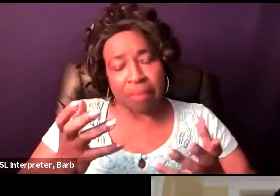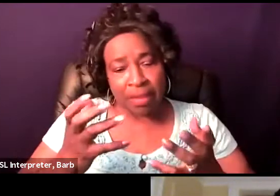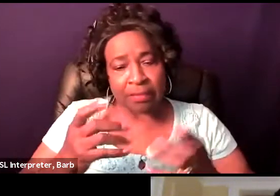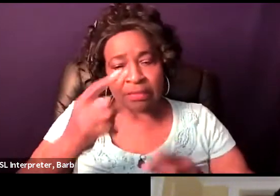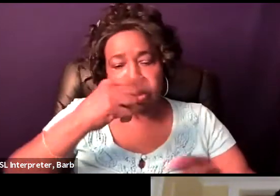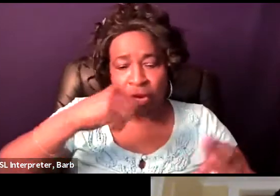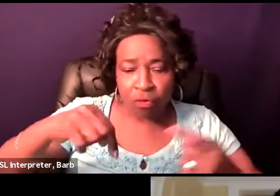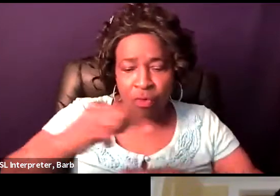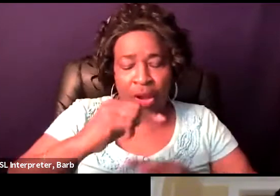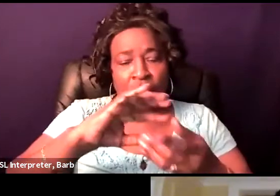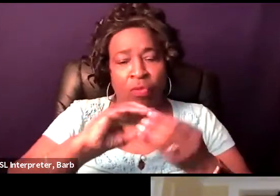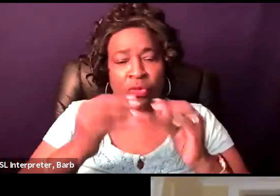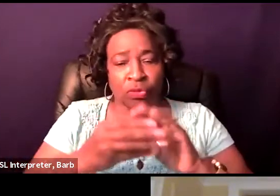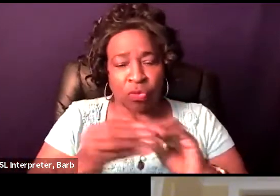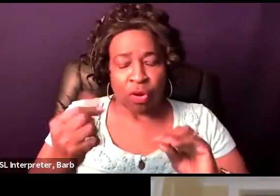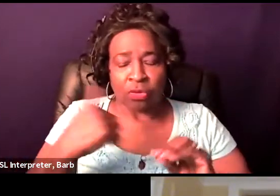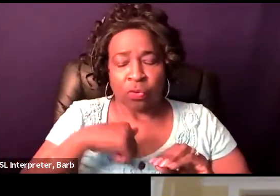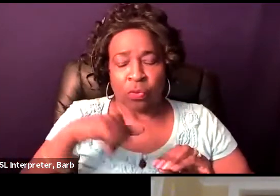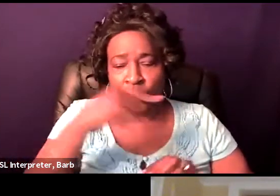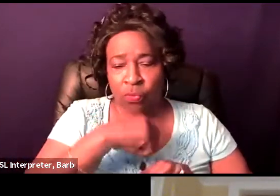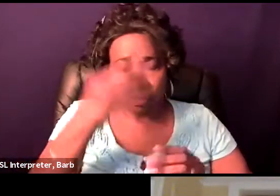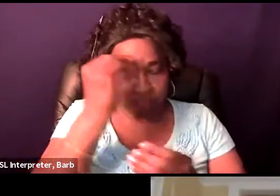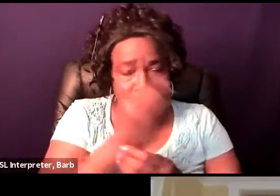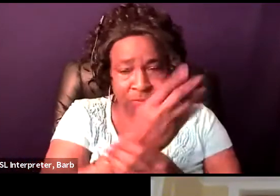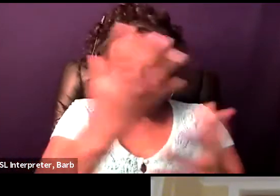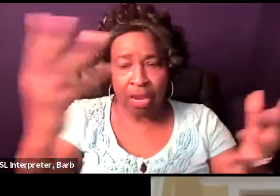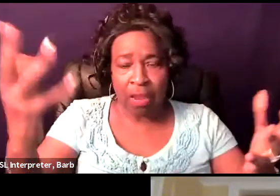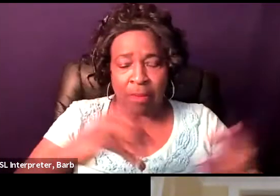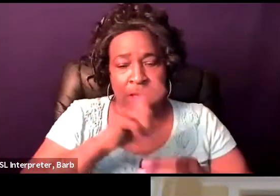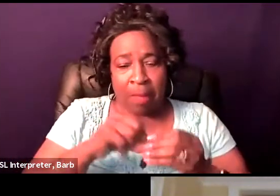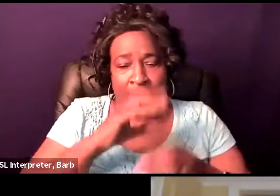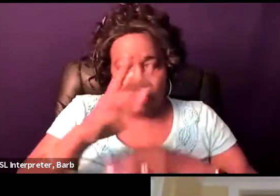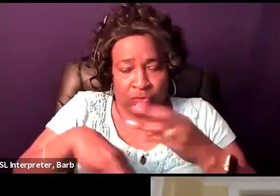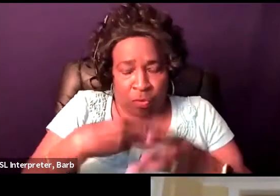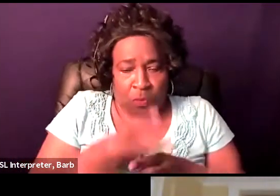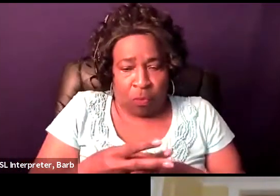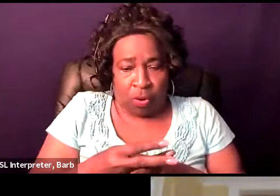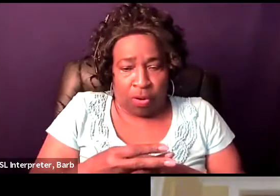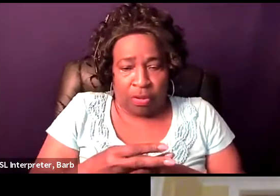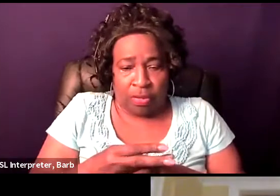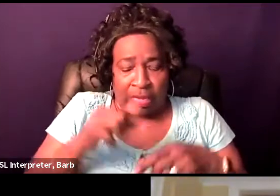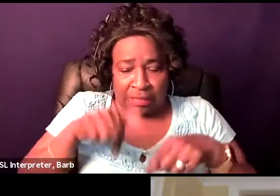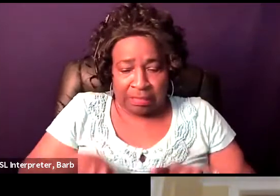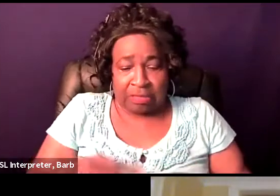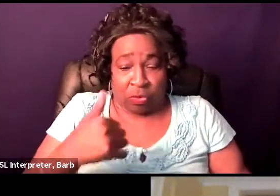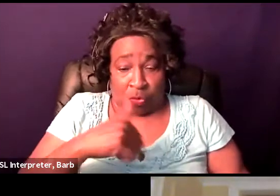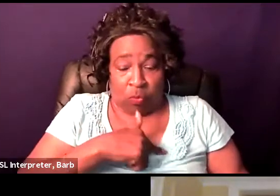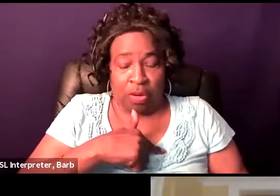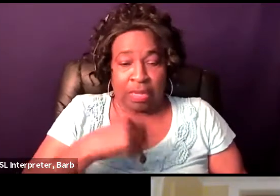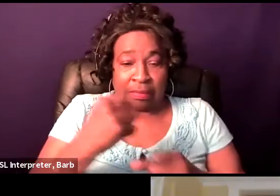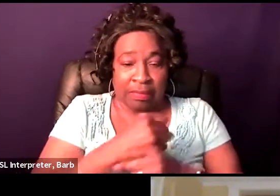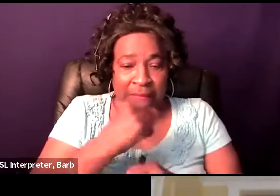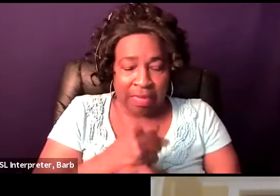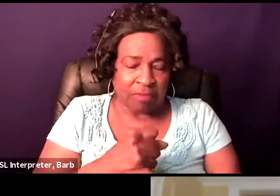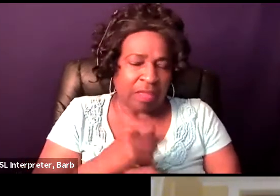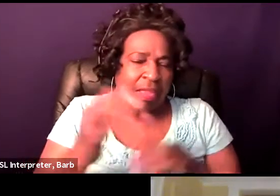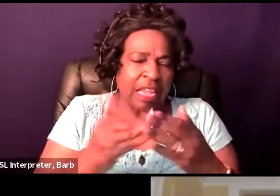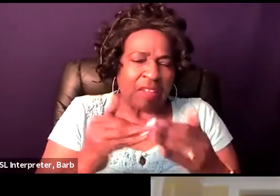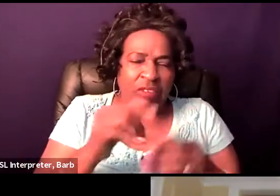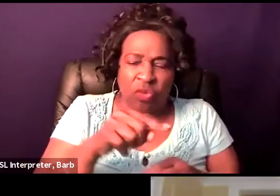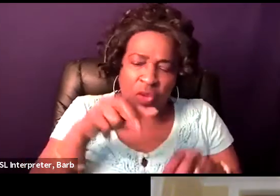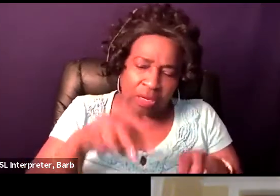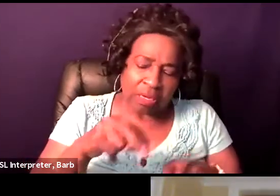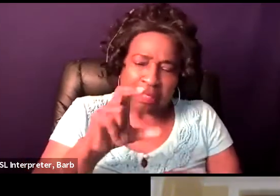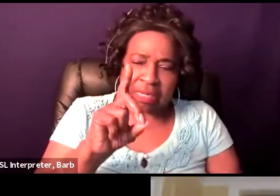the stories that we tell about the social world as we are the statistics. And even if you look at Du Bois's own career, you know,